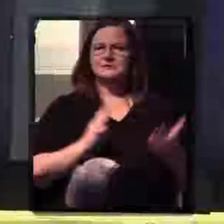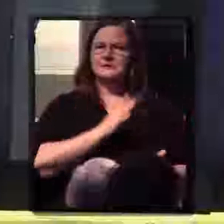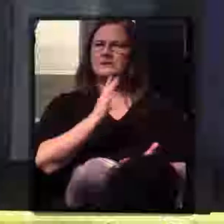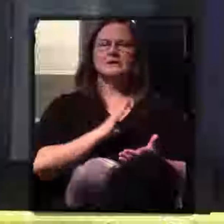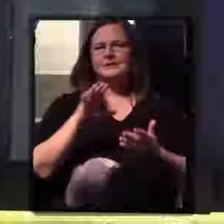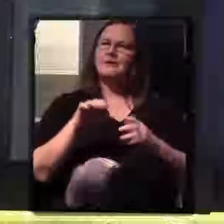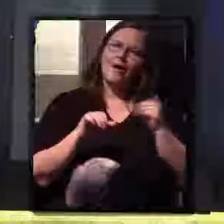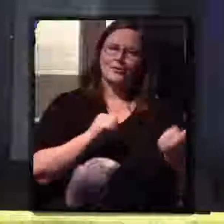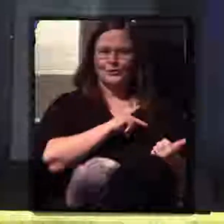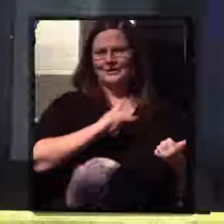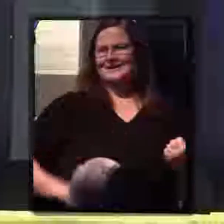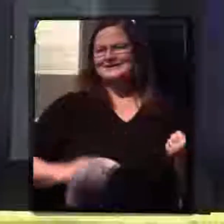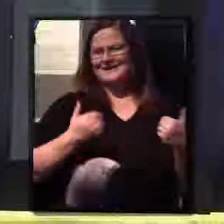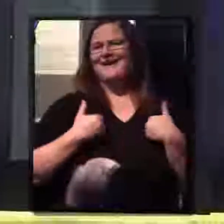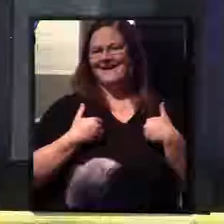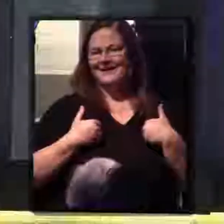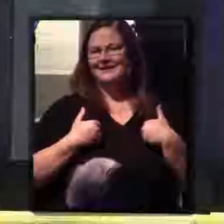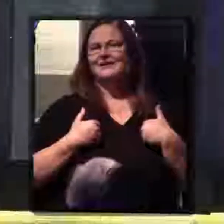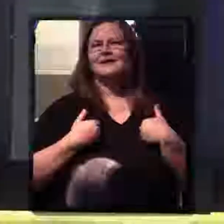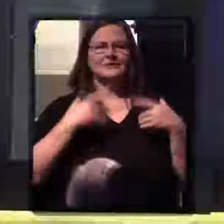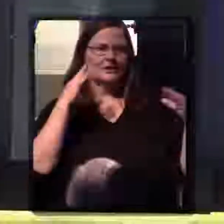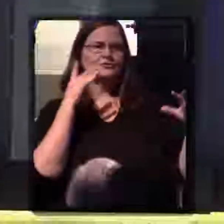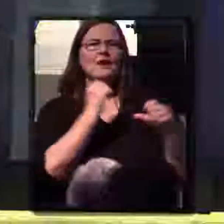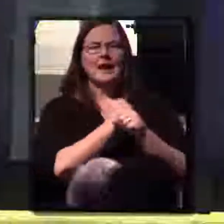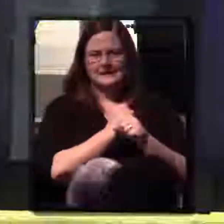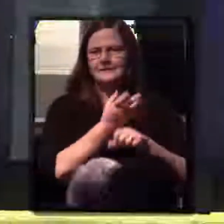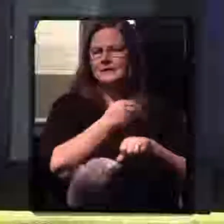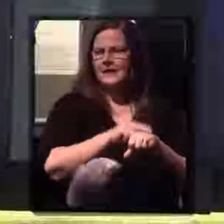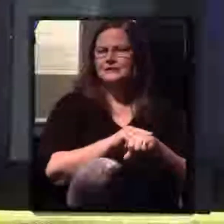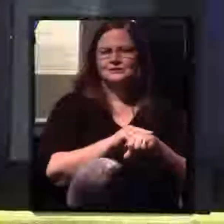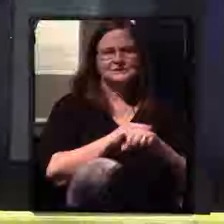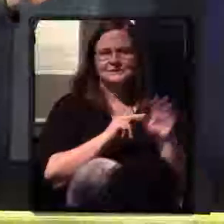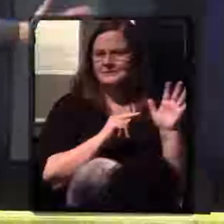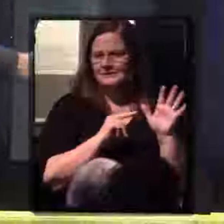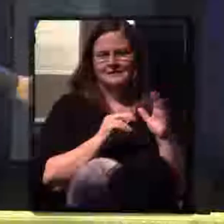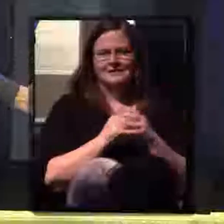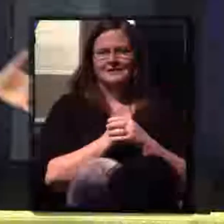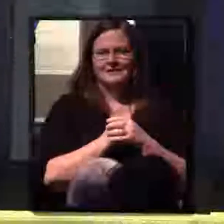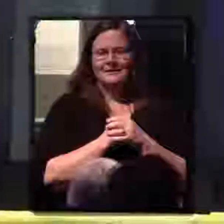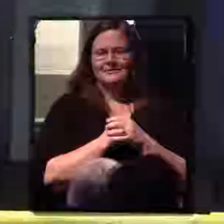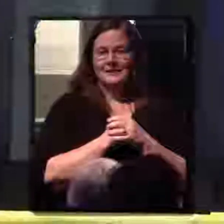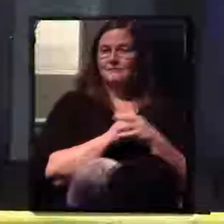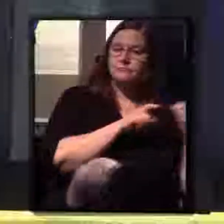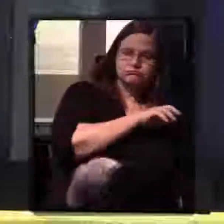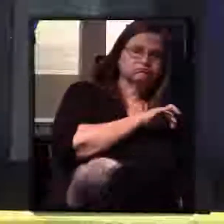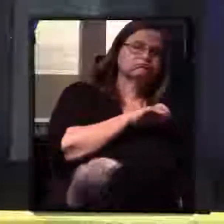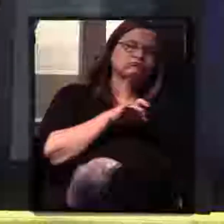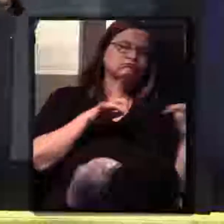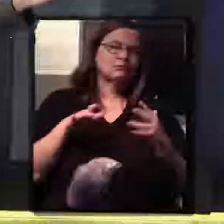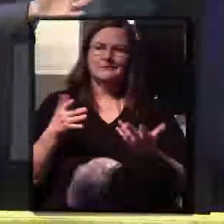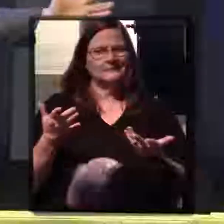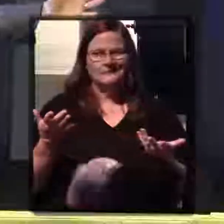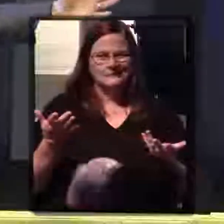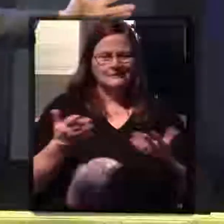of majesty that other rulers had that attracted the nations to him,